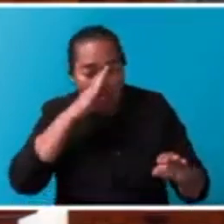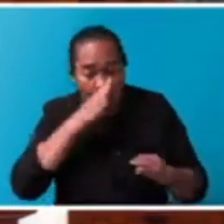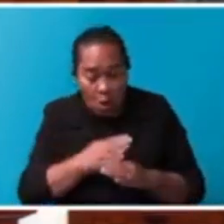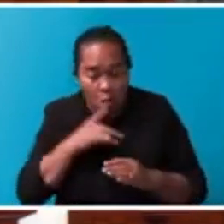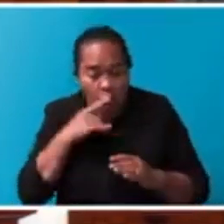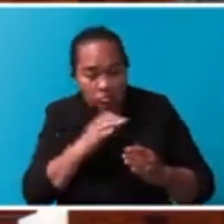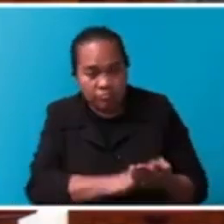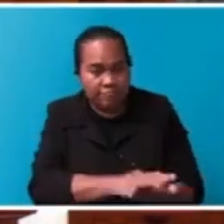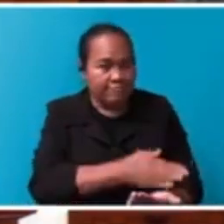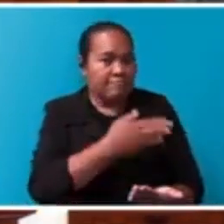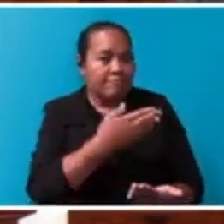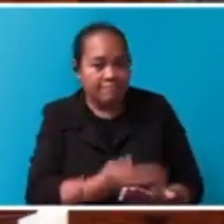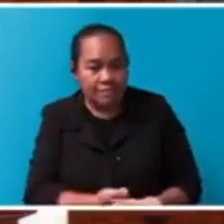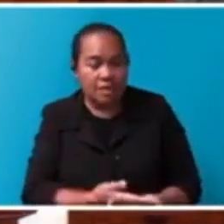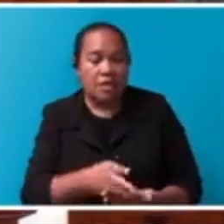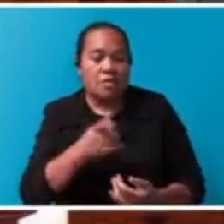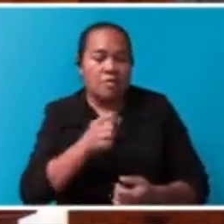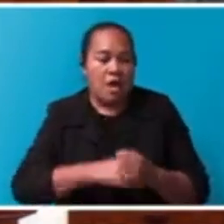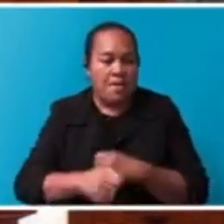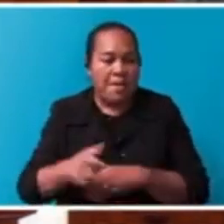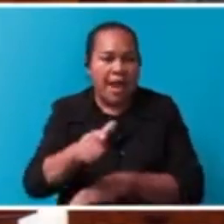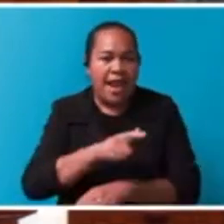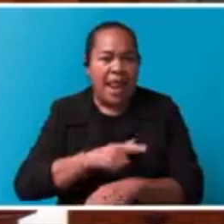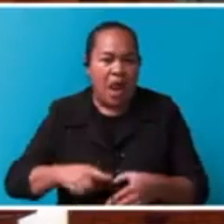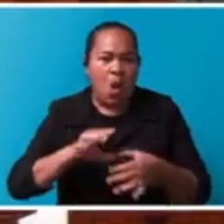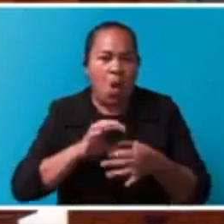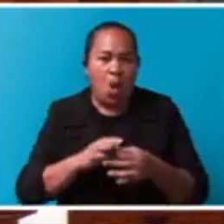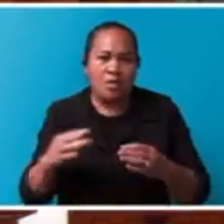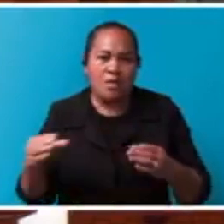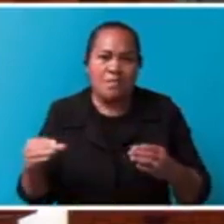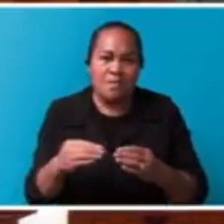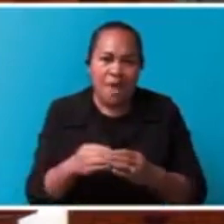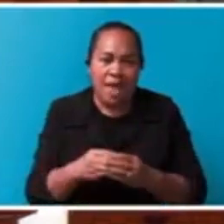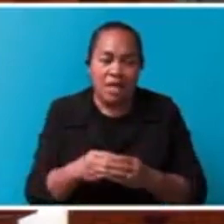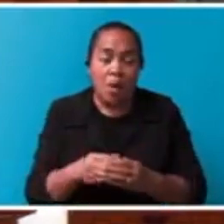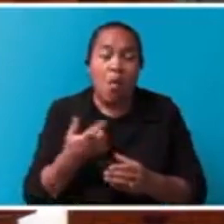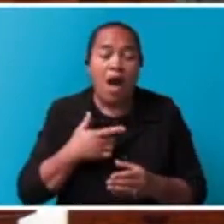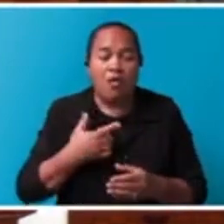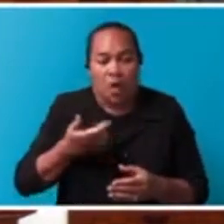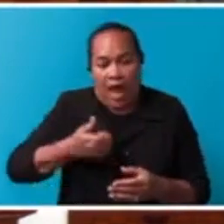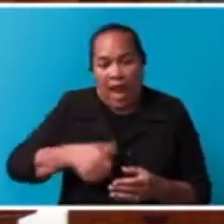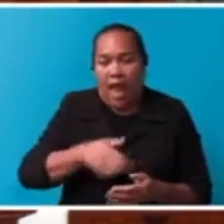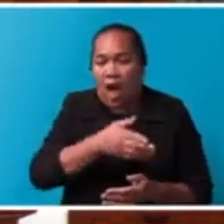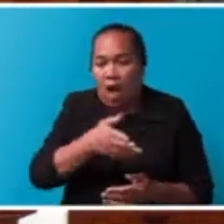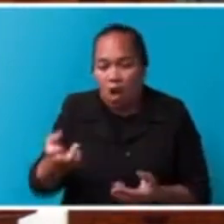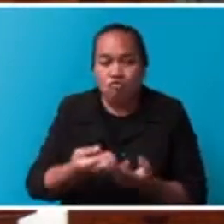converted into a landowners bank to allow resource owners to invest,